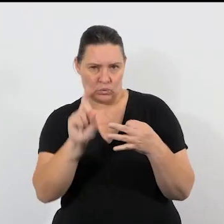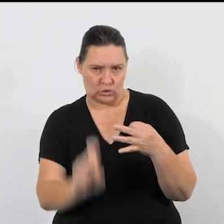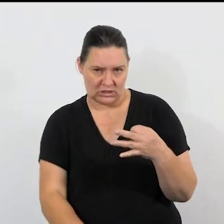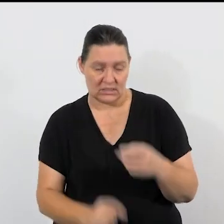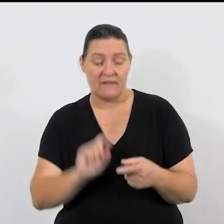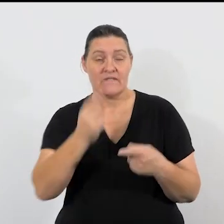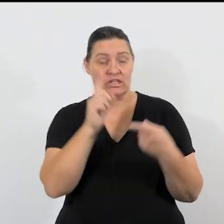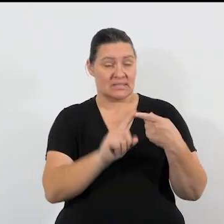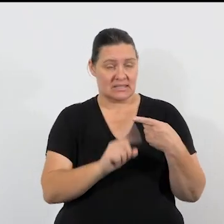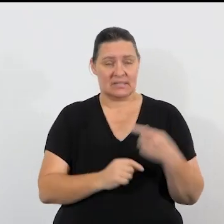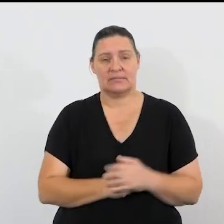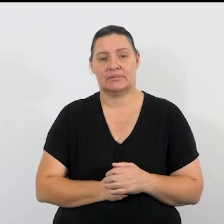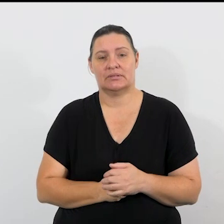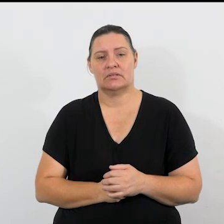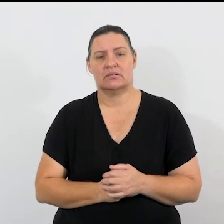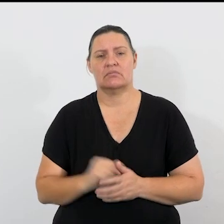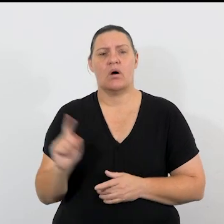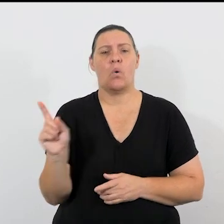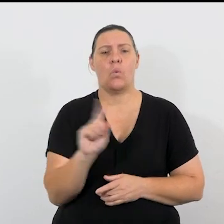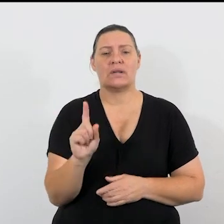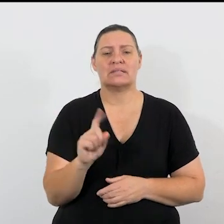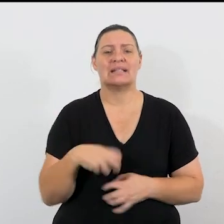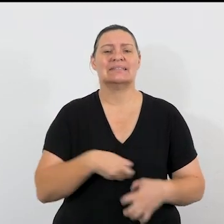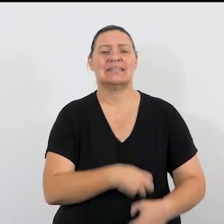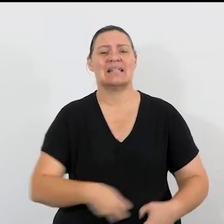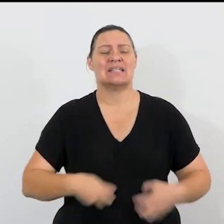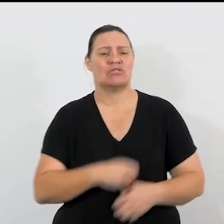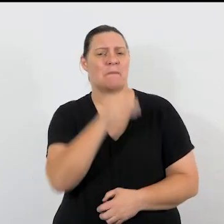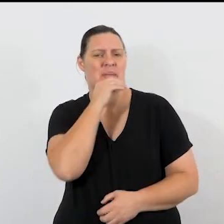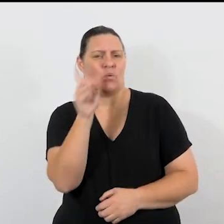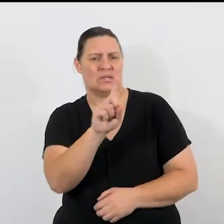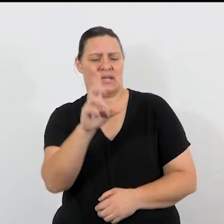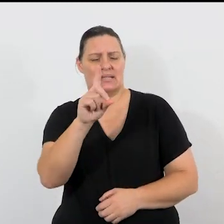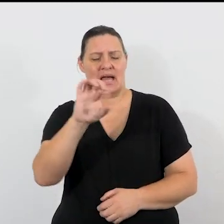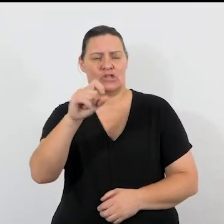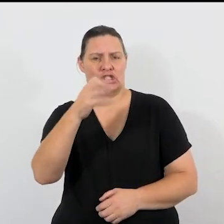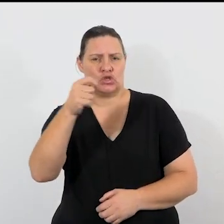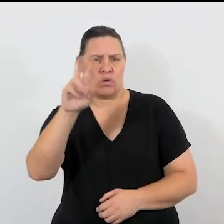question. Our first question says, what does digestion mean?